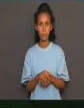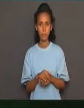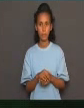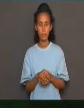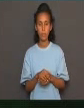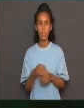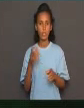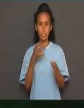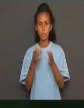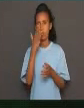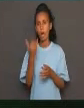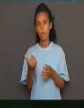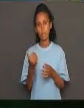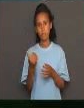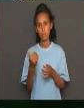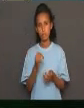Describe why this is so.